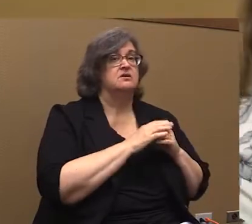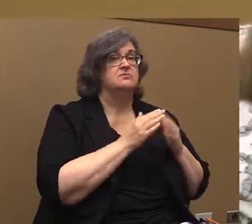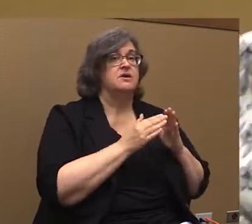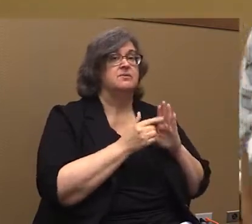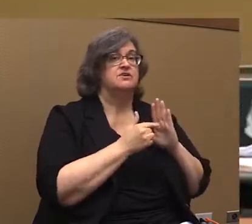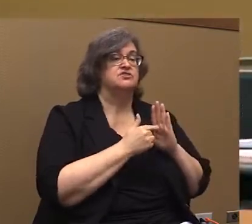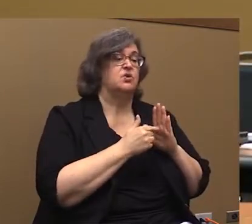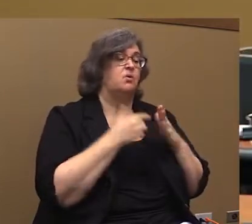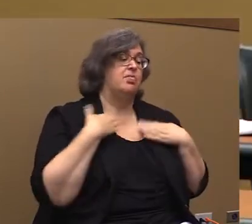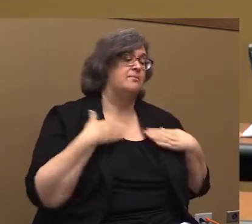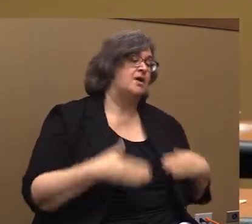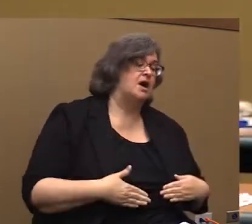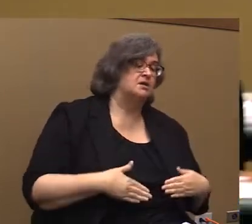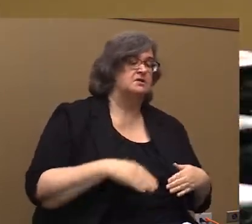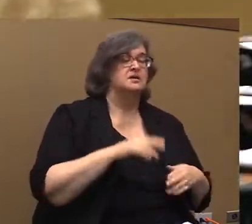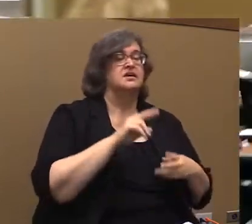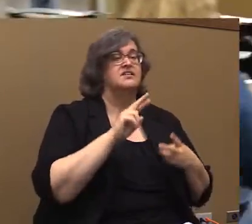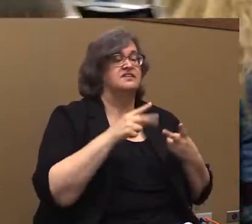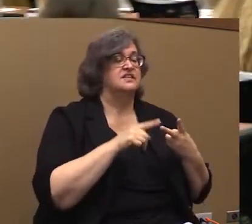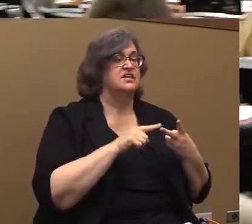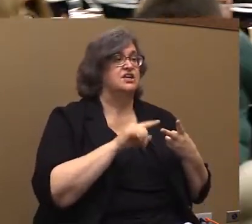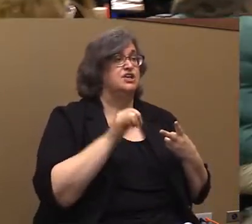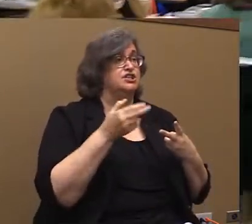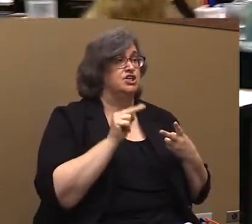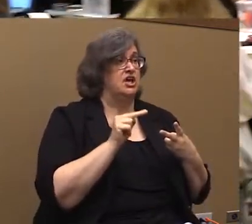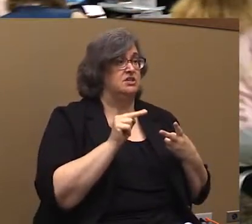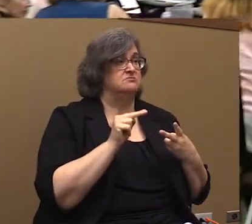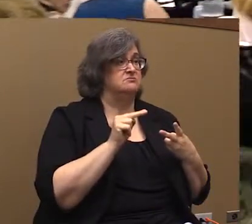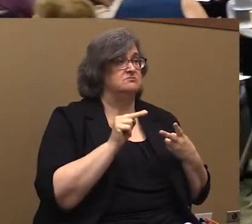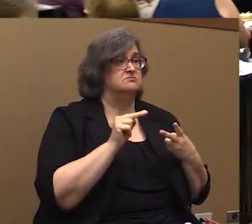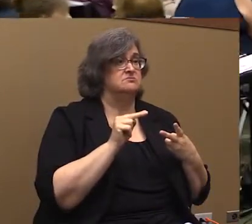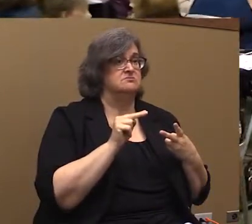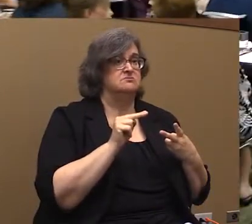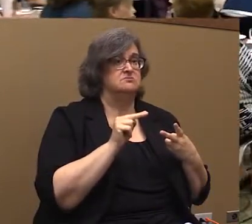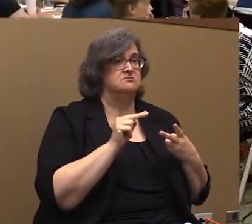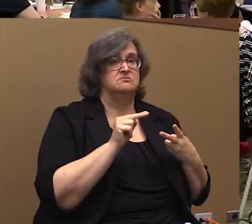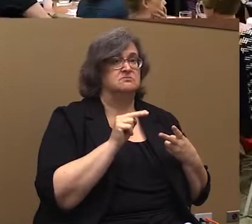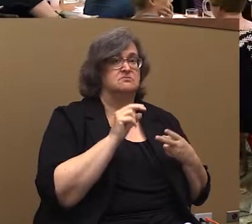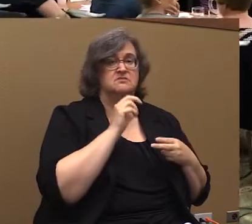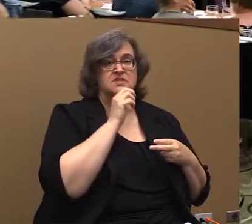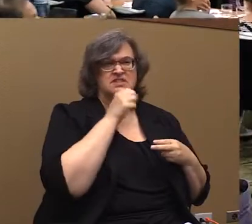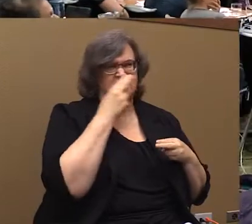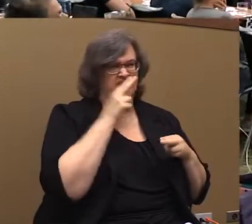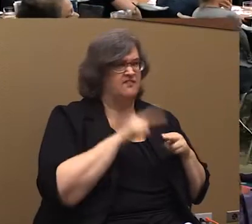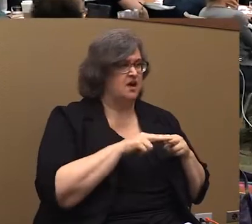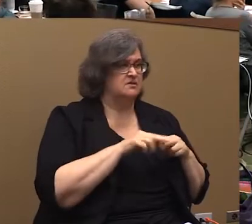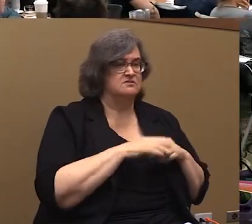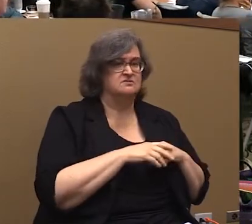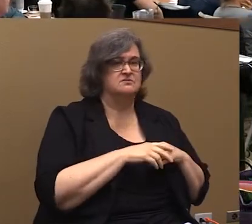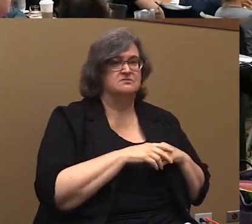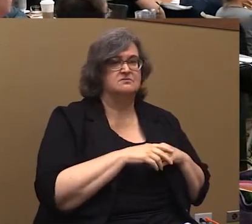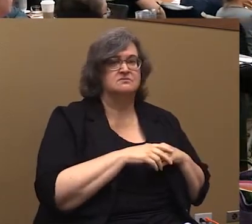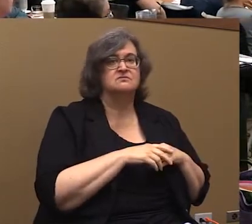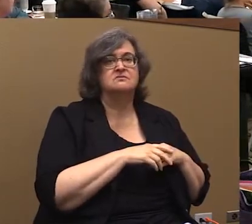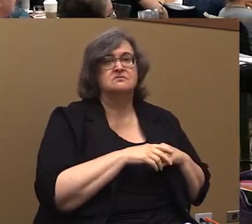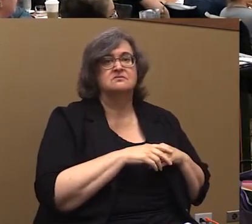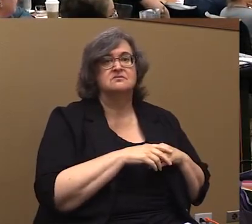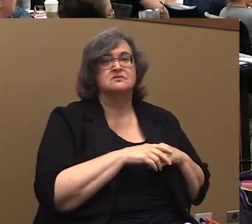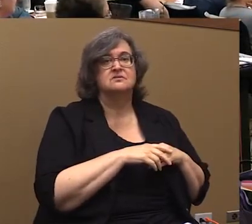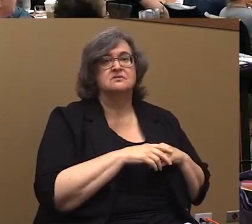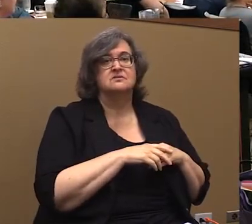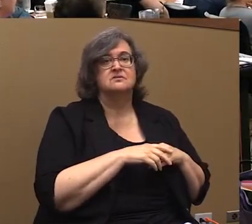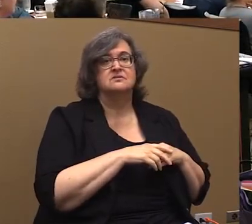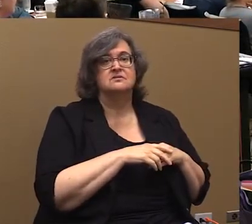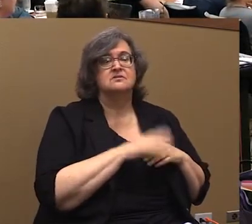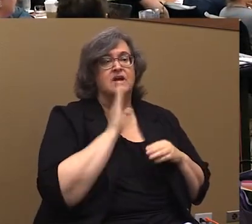Okay, so the first one, John is bored, I'd be like, look, he's bored, like maybe show his body. And then the second one, I would say,